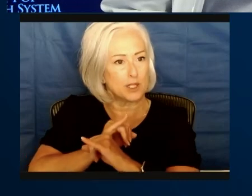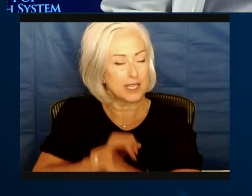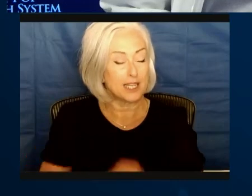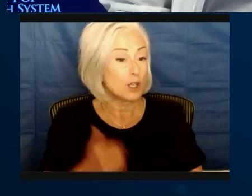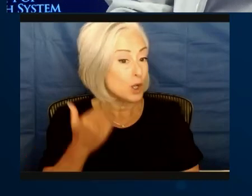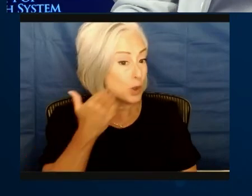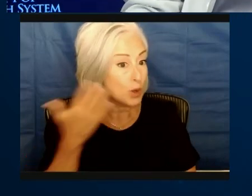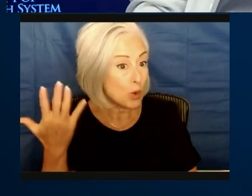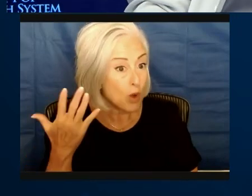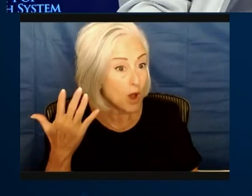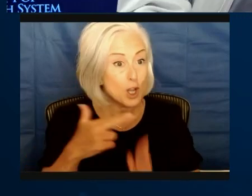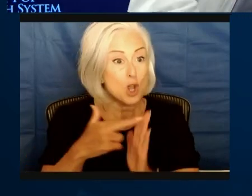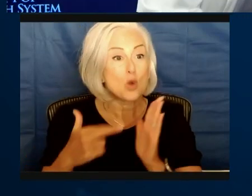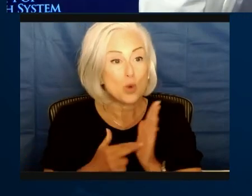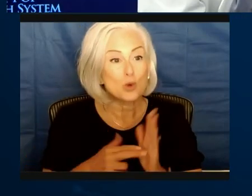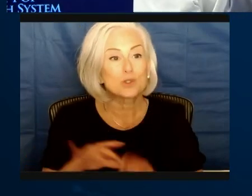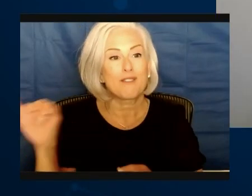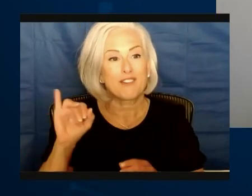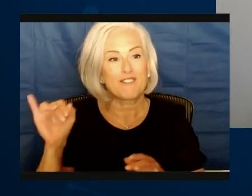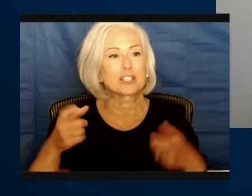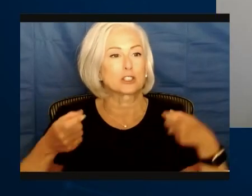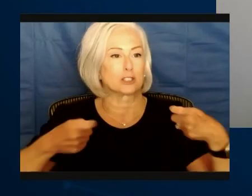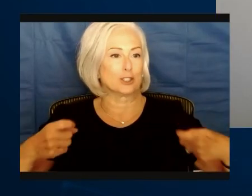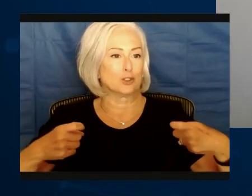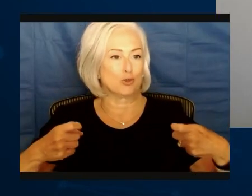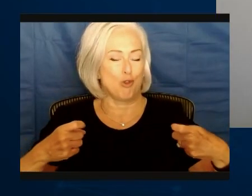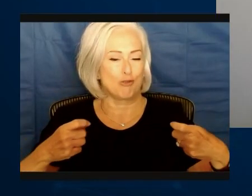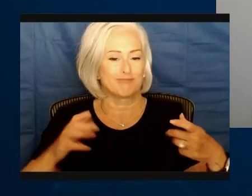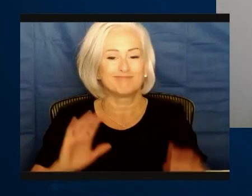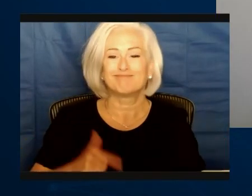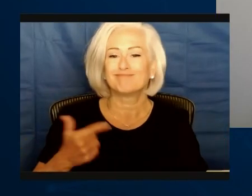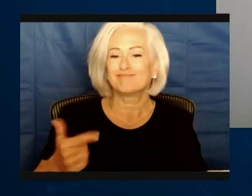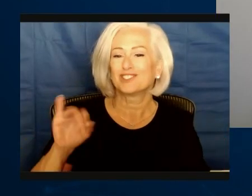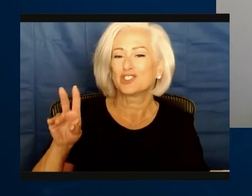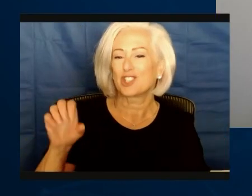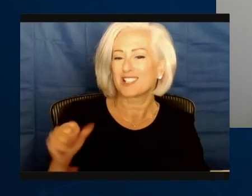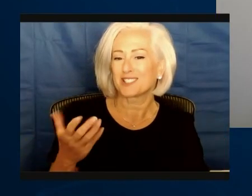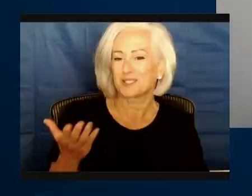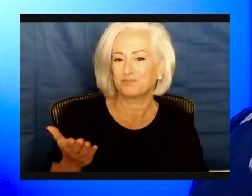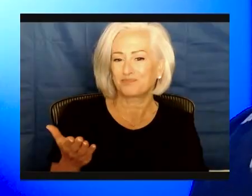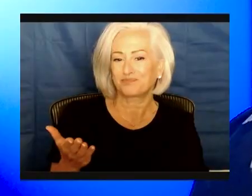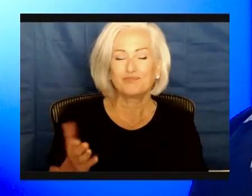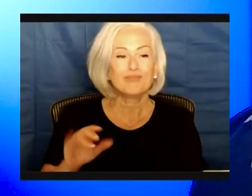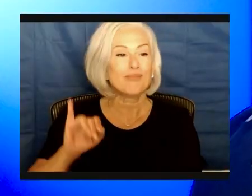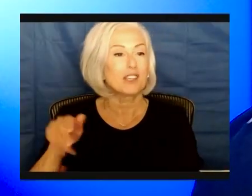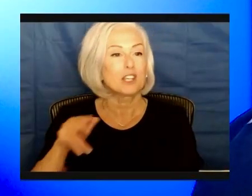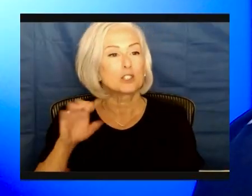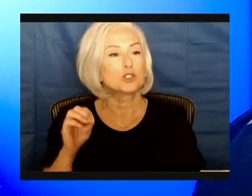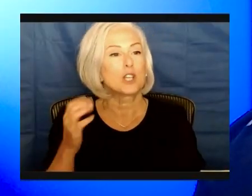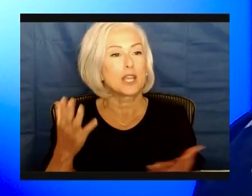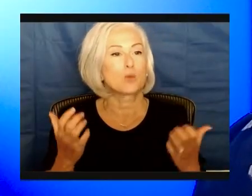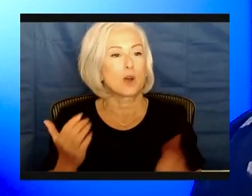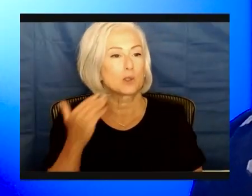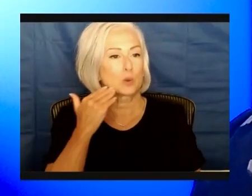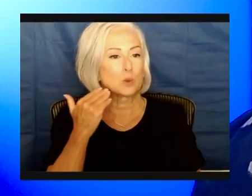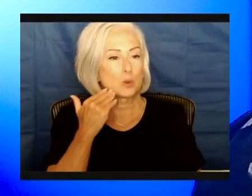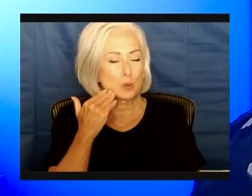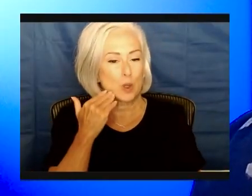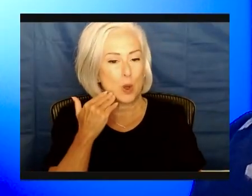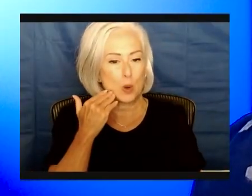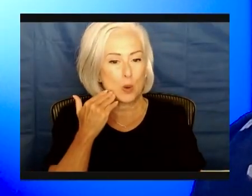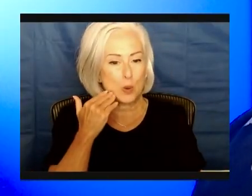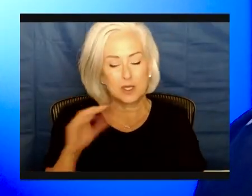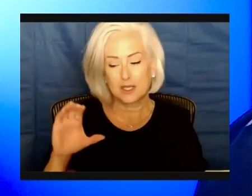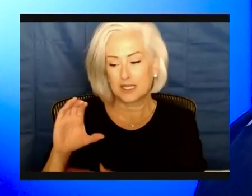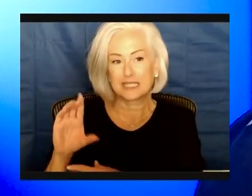infection control still keep you safe wherever you go. Jess, any other COVID questions? Yeah, Jean wants to know concerning what the CDC is showing,